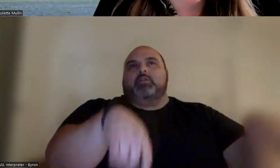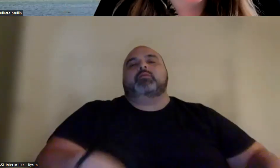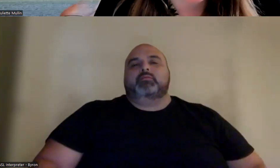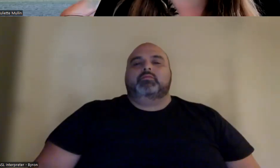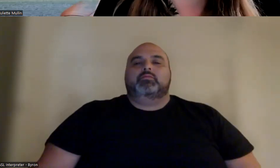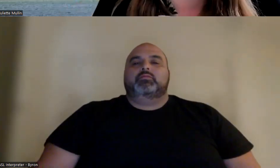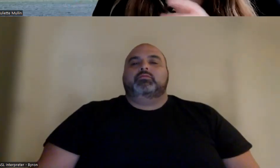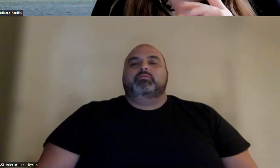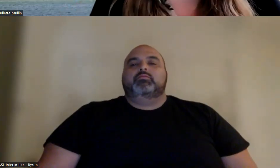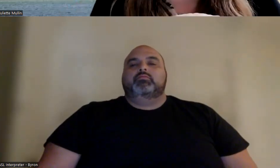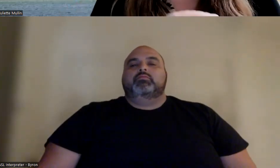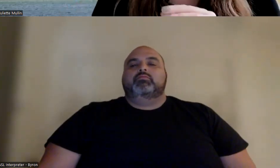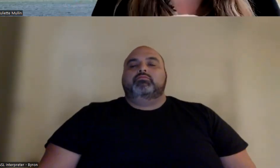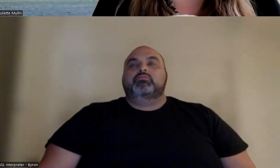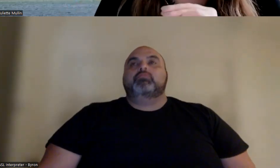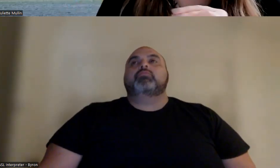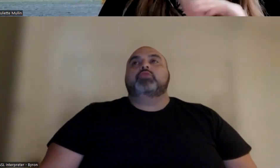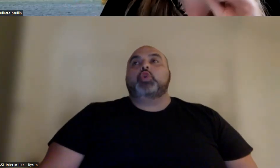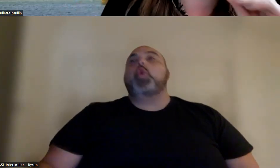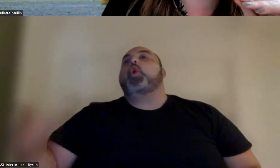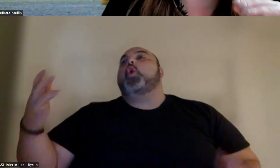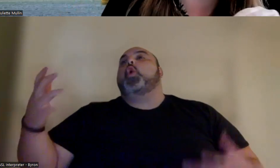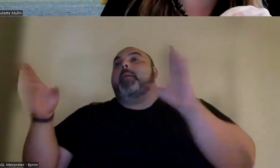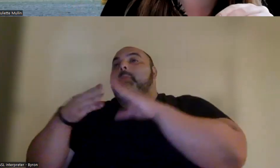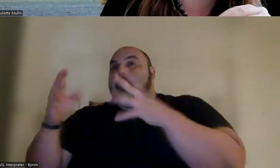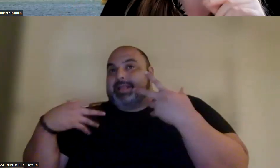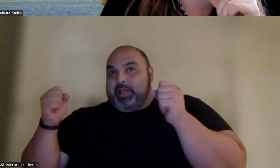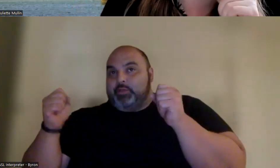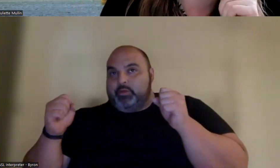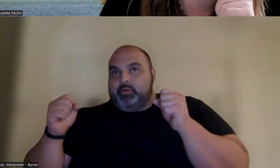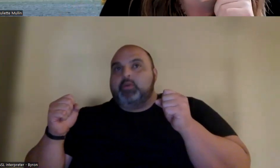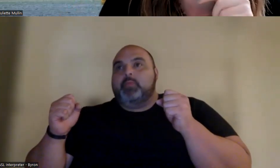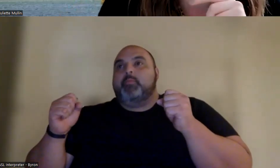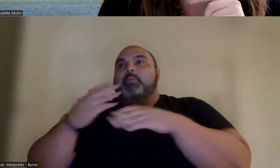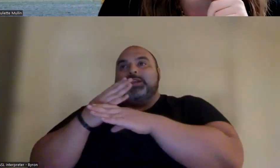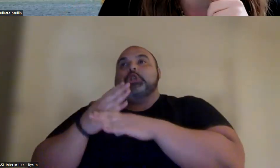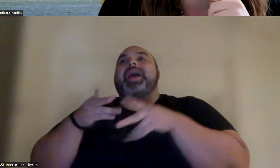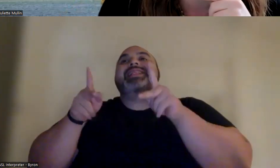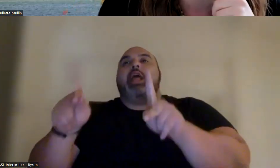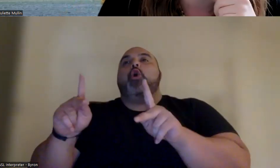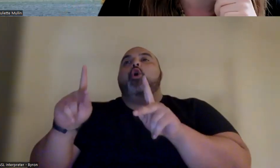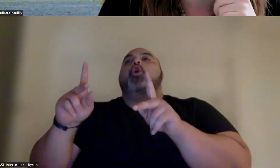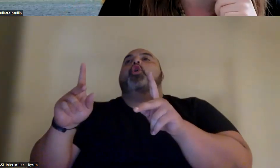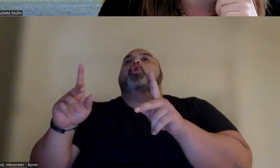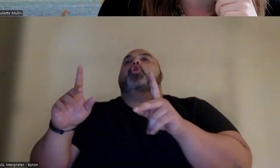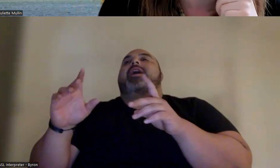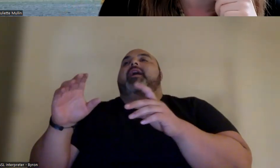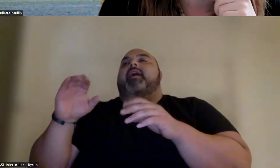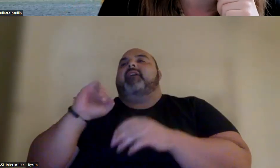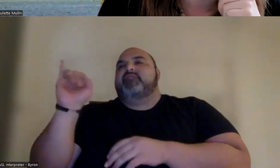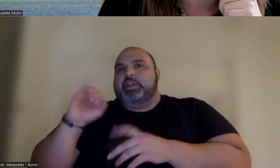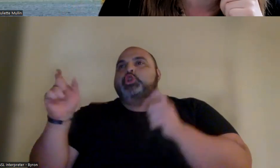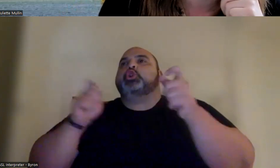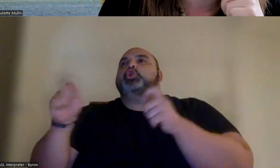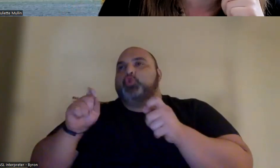Looking at the balance side of it, so looking at the public health protection side of it, it would allow facilities to implement infection control protocols for visitors